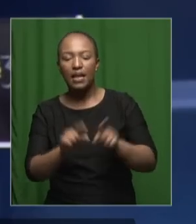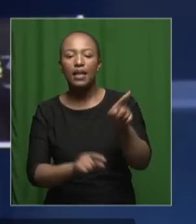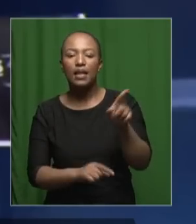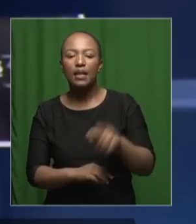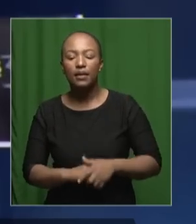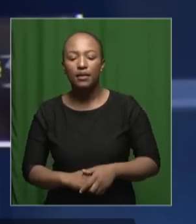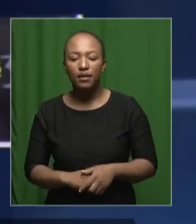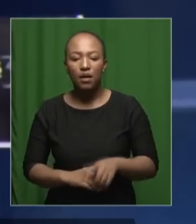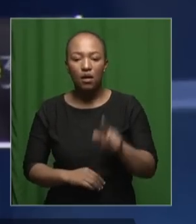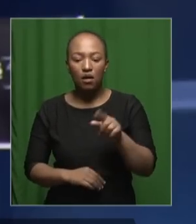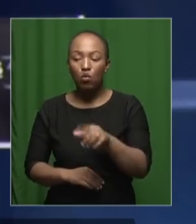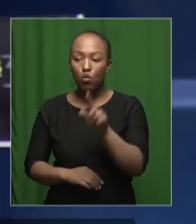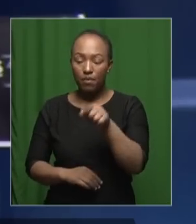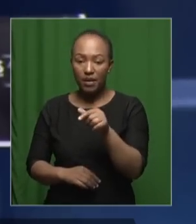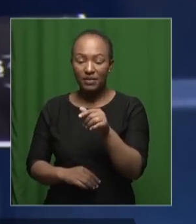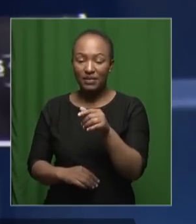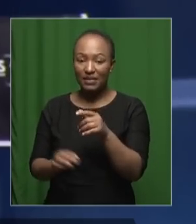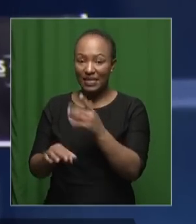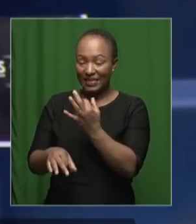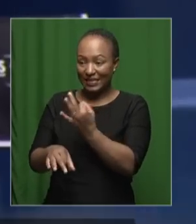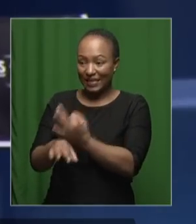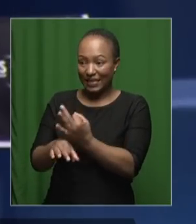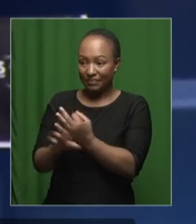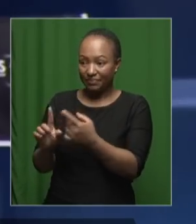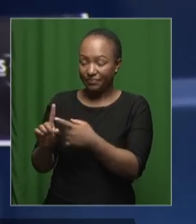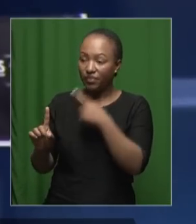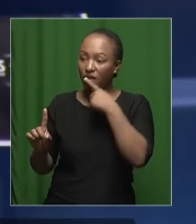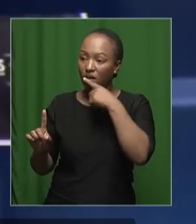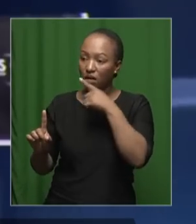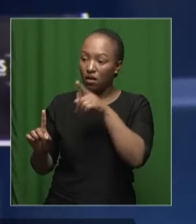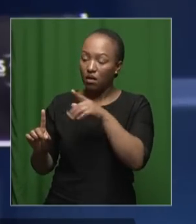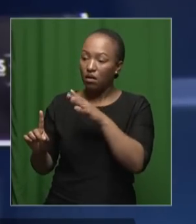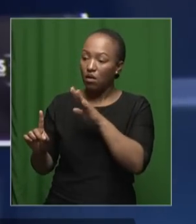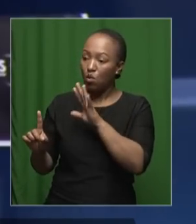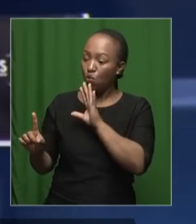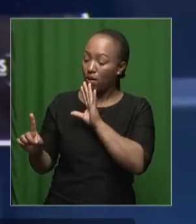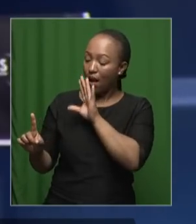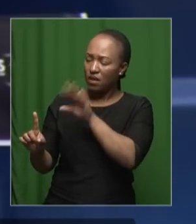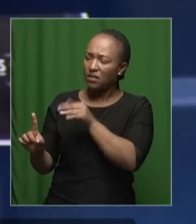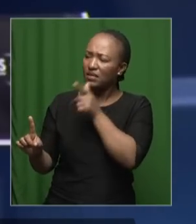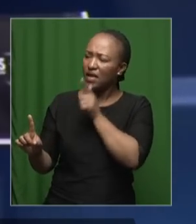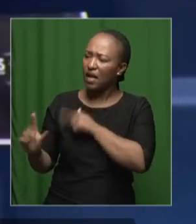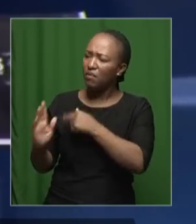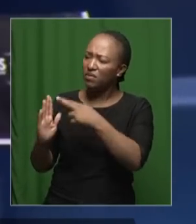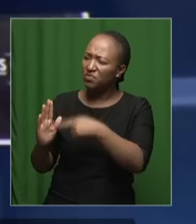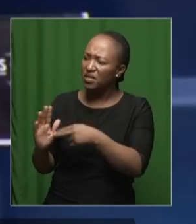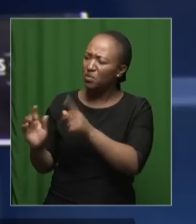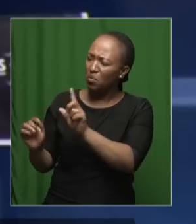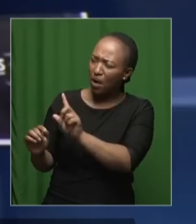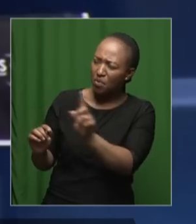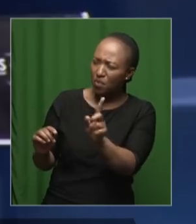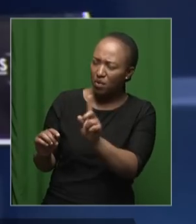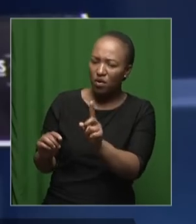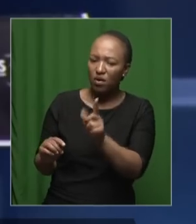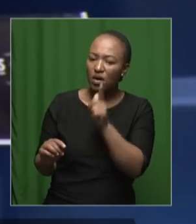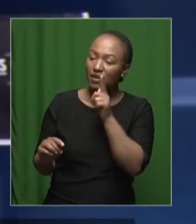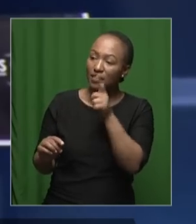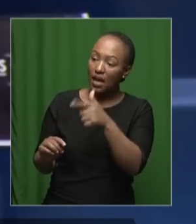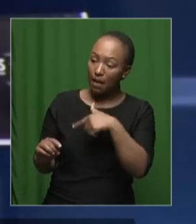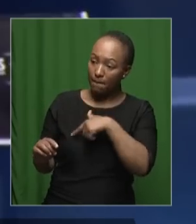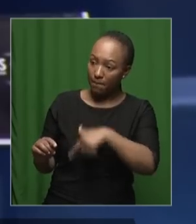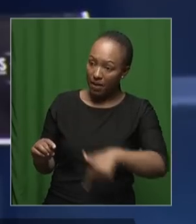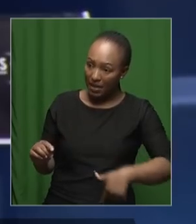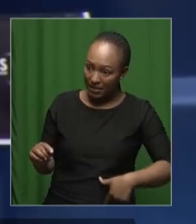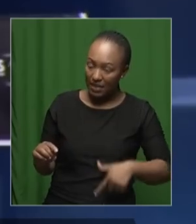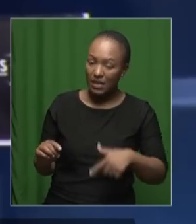we need to remove them. Dr. Motsoaledi, we also need to ask you. You are telling us to go and read this and that. You must ask the president to read those things